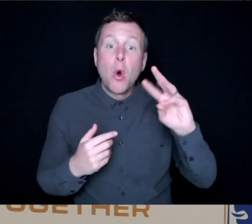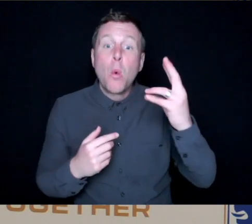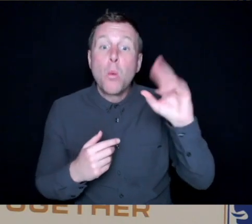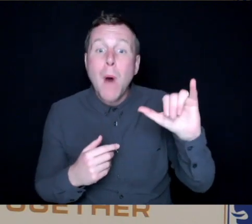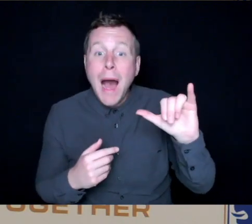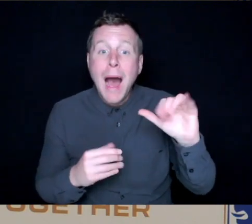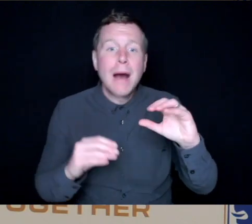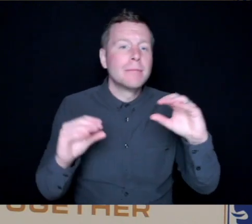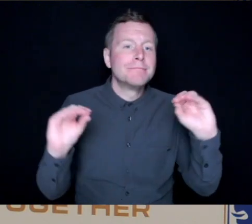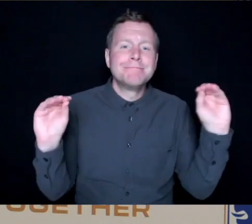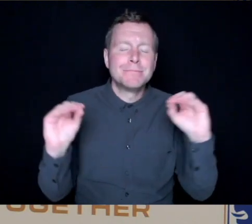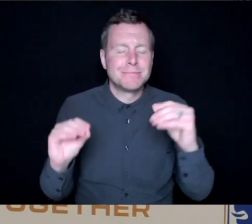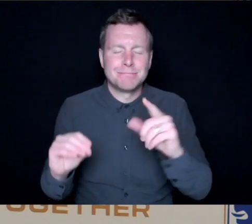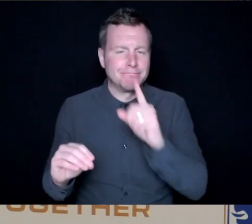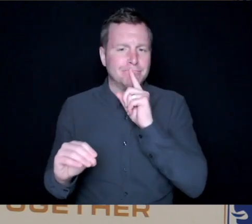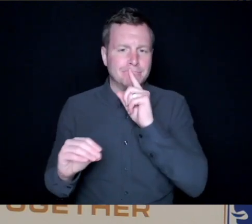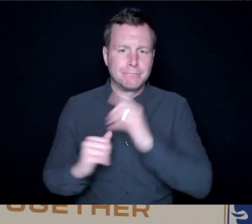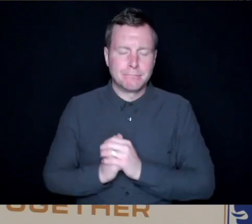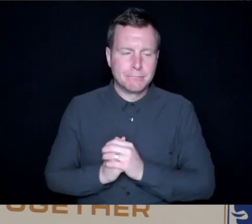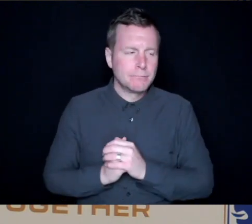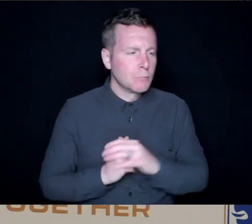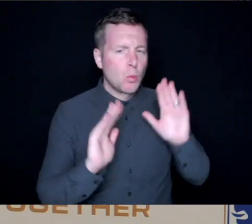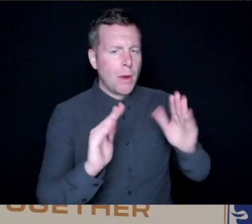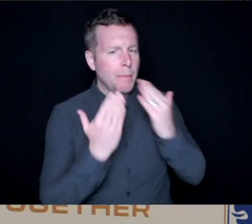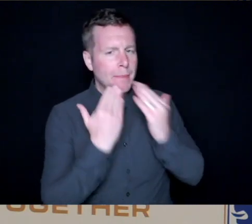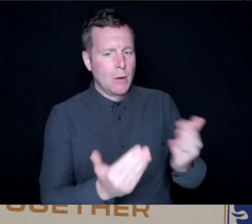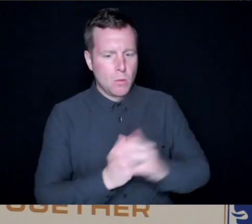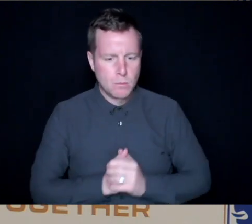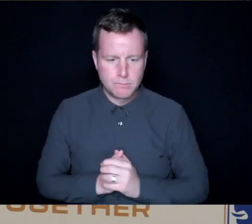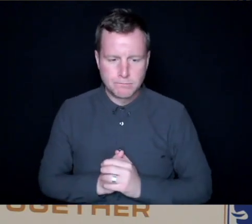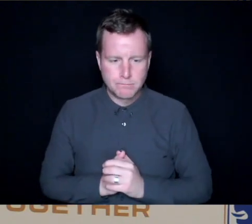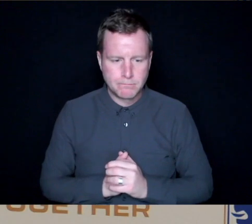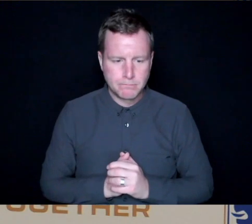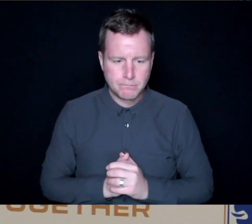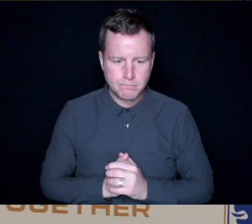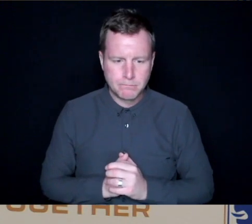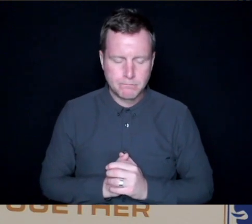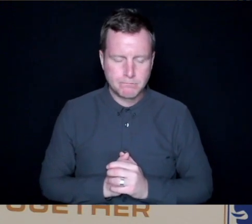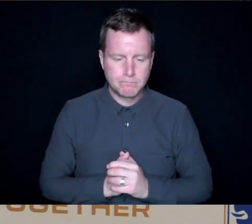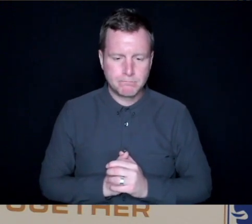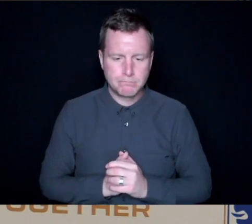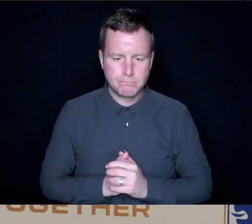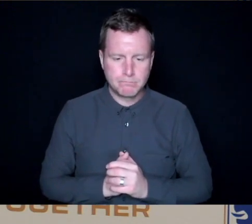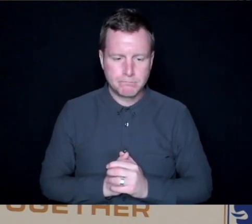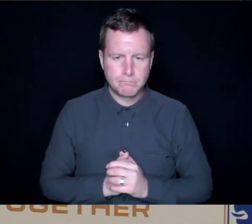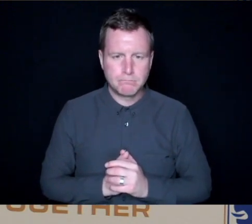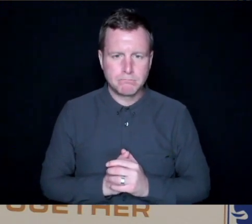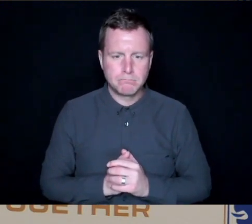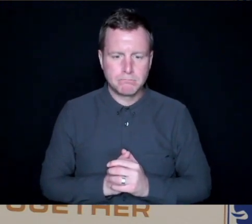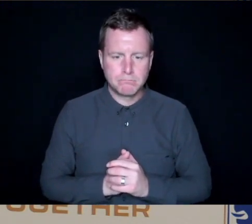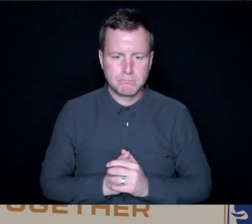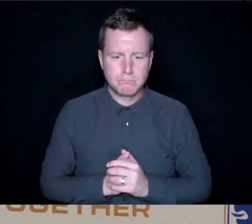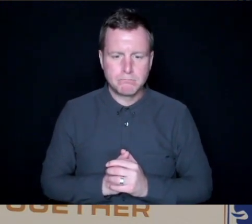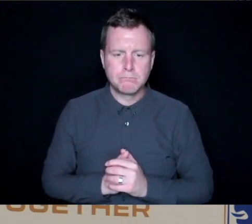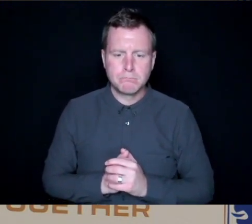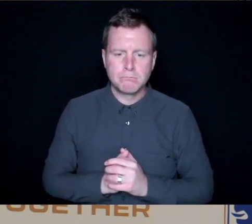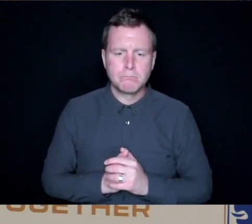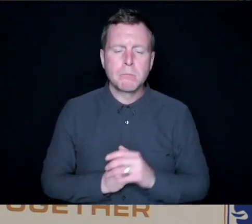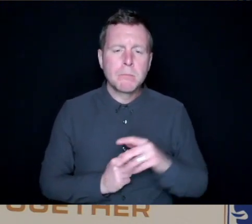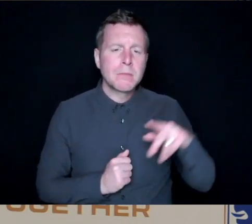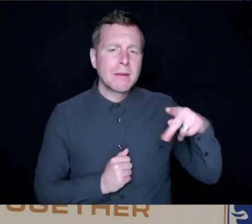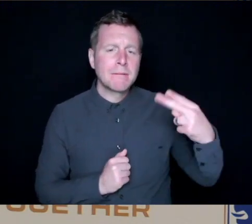why it wasn't given. Great, thank you. Thanks, Dan. And we do have Jacob here in person to close us out.